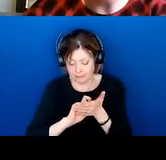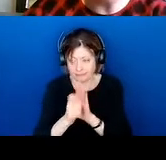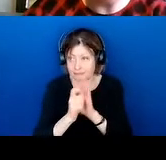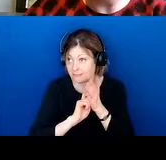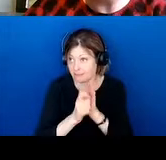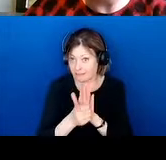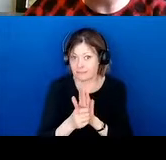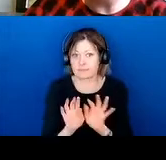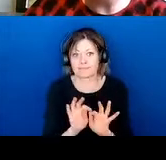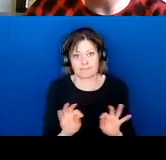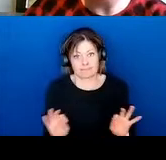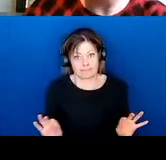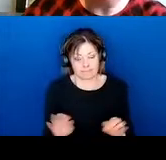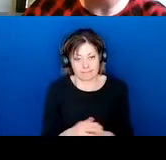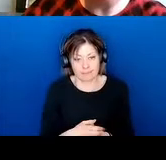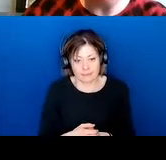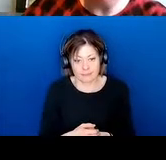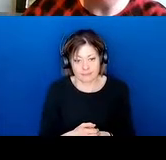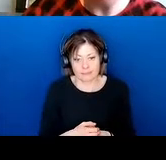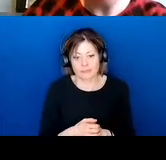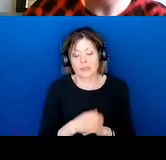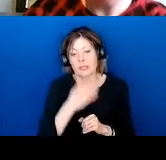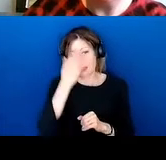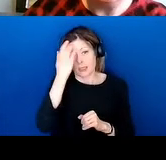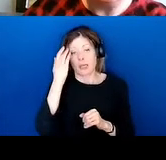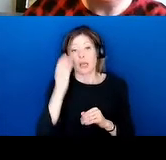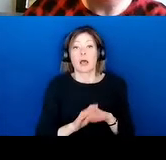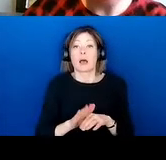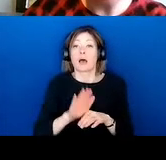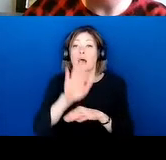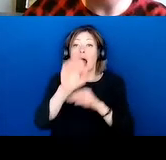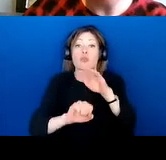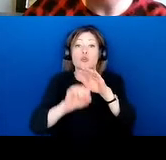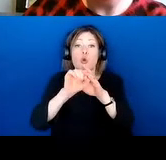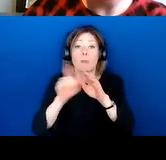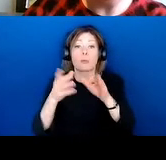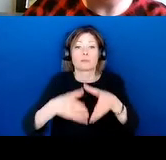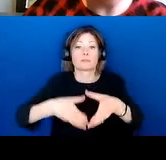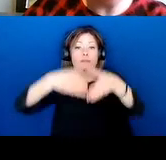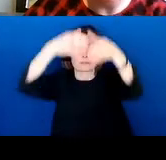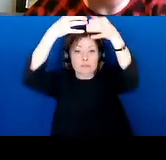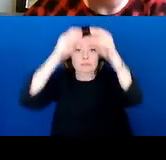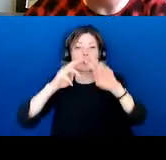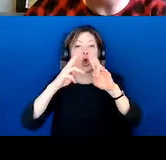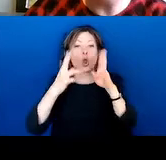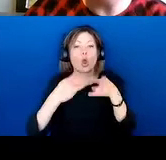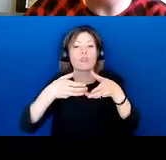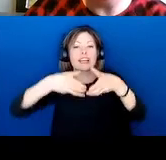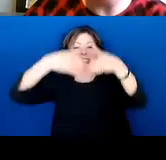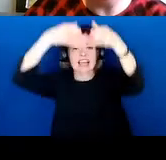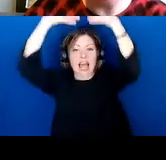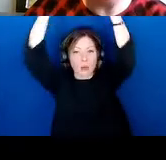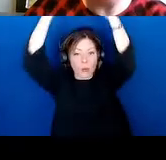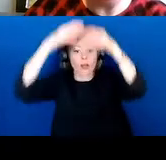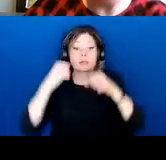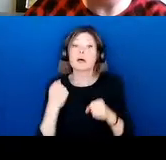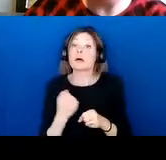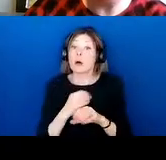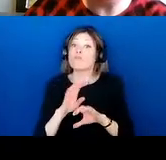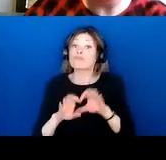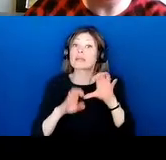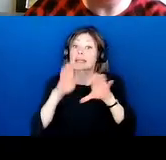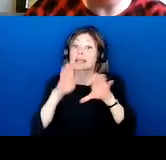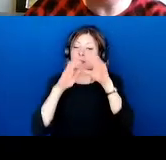The Gothic Tower stands at the highest point of the park. Made of brick, it was originally rendered to look like a